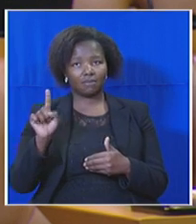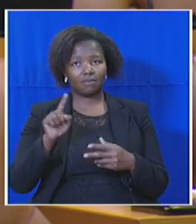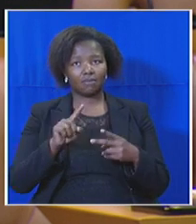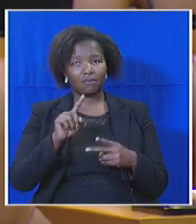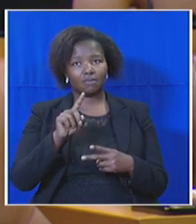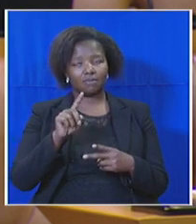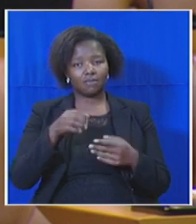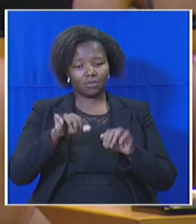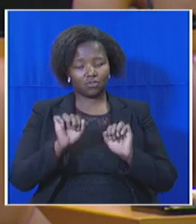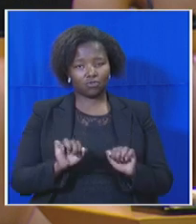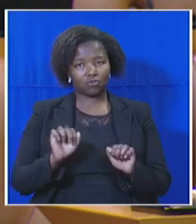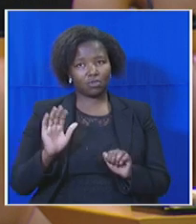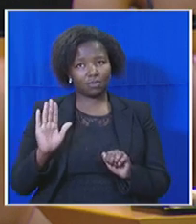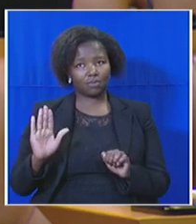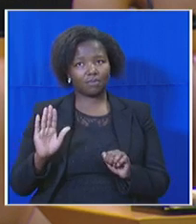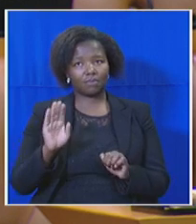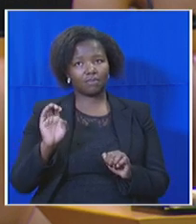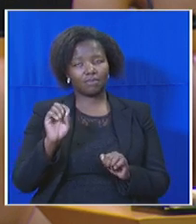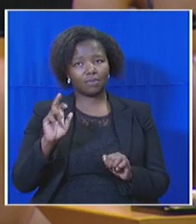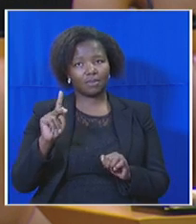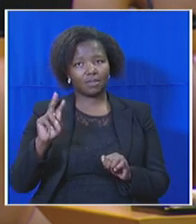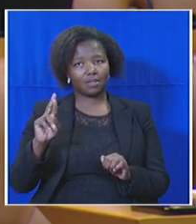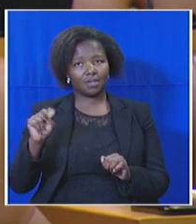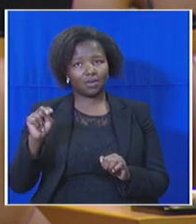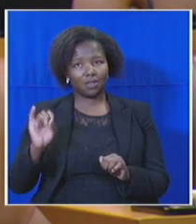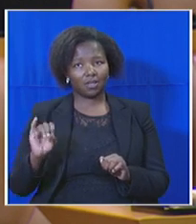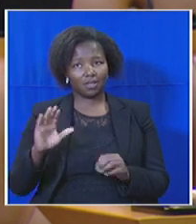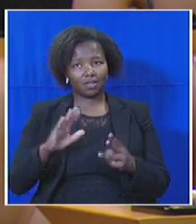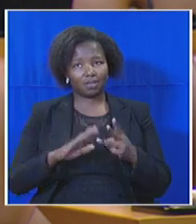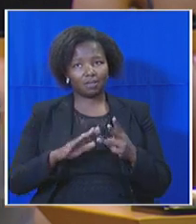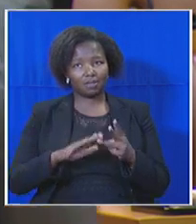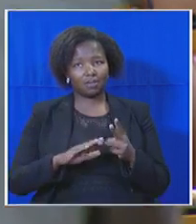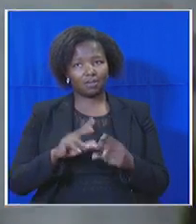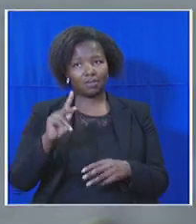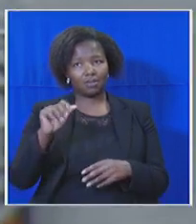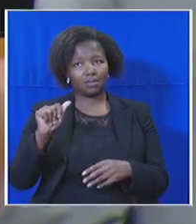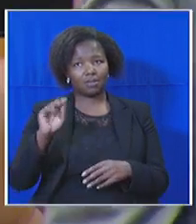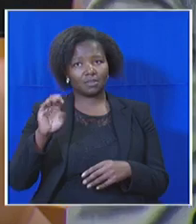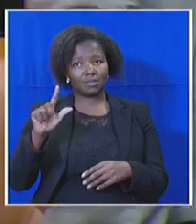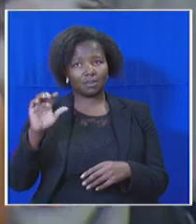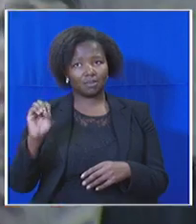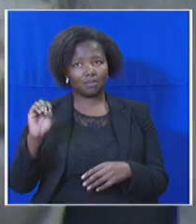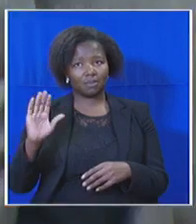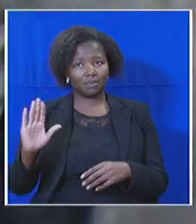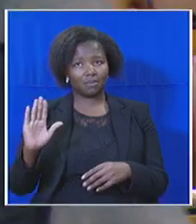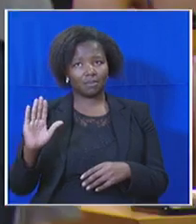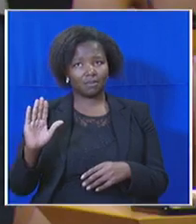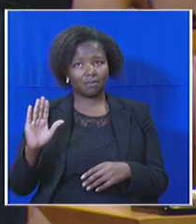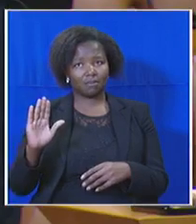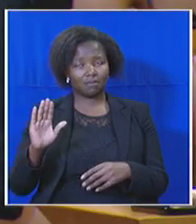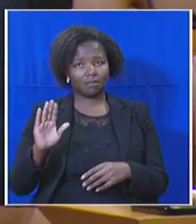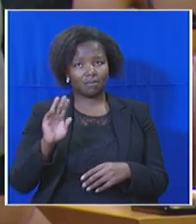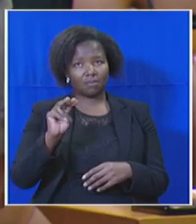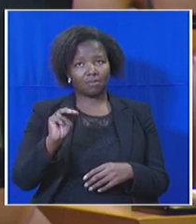of EFF in Ekurhuleni, Mampuru, Fighter Kabelo Mapia, Fighter Mhlala Mabrunyan